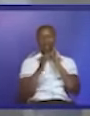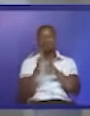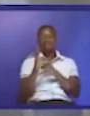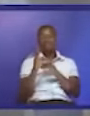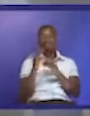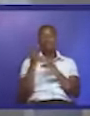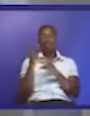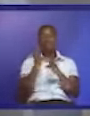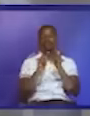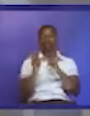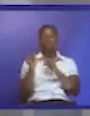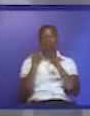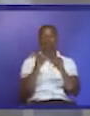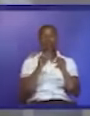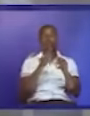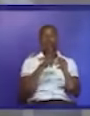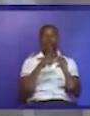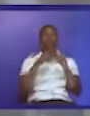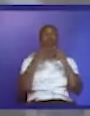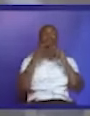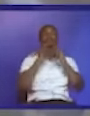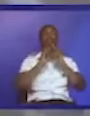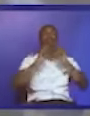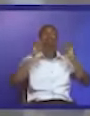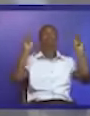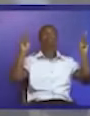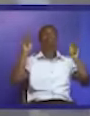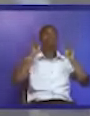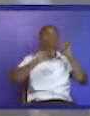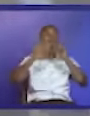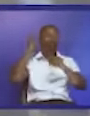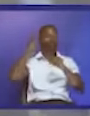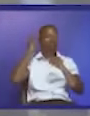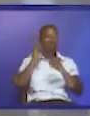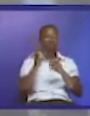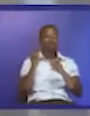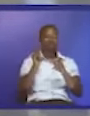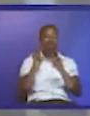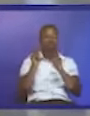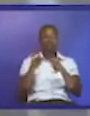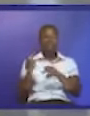with a loud shout to the hearing of everyone. Please, can I have the person here?